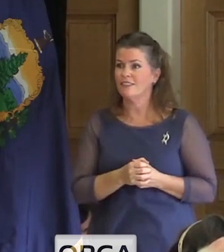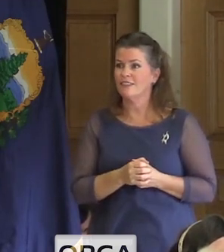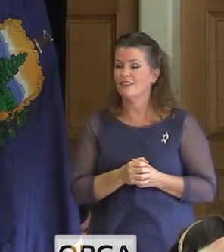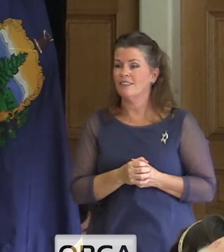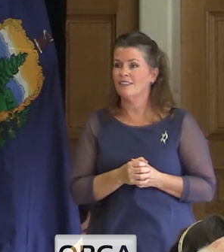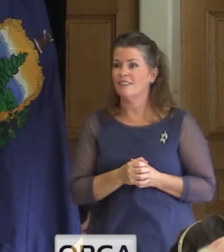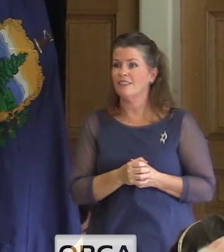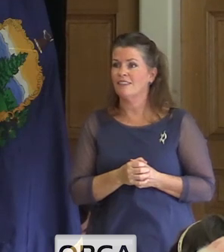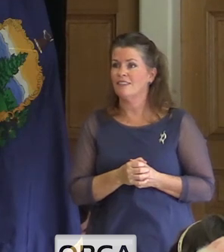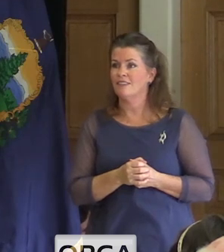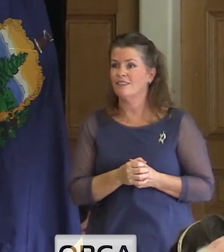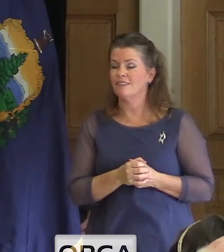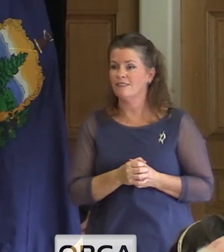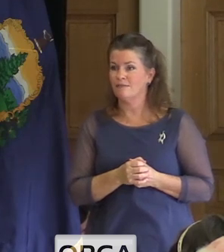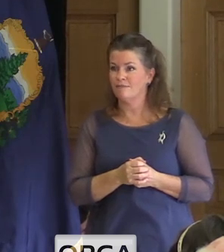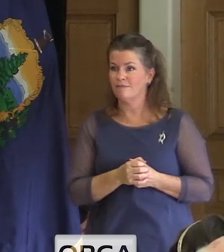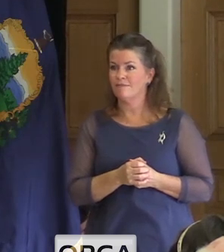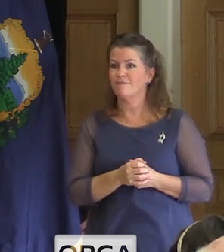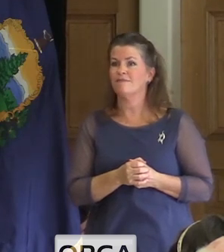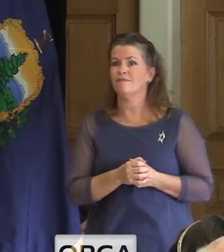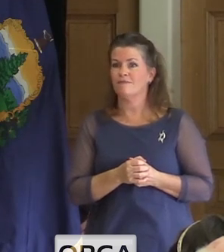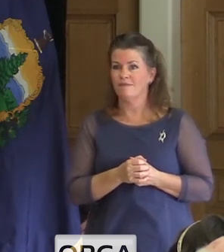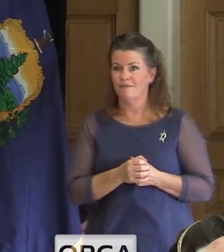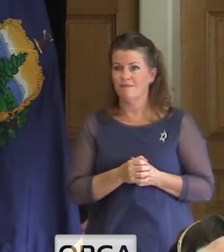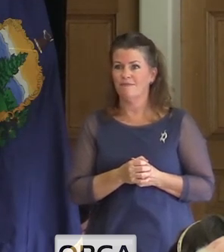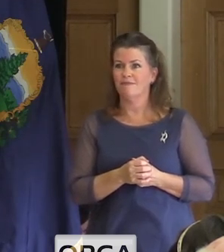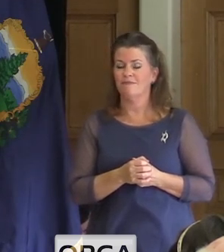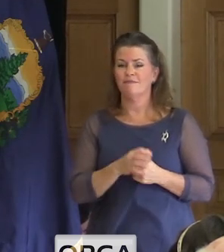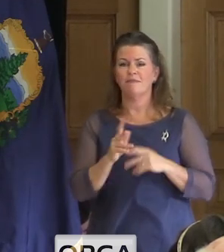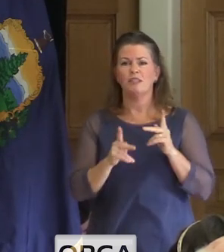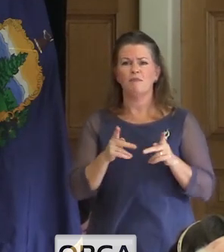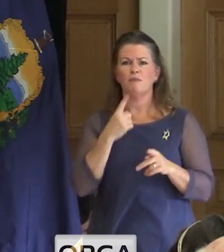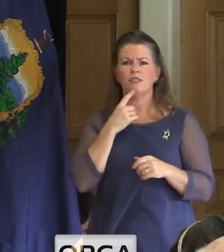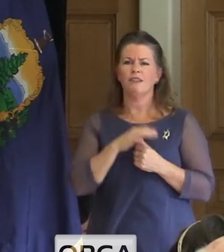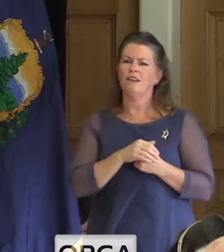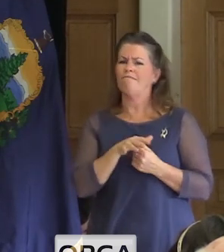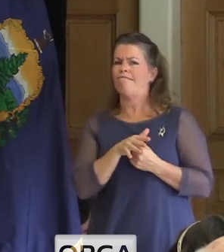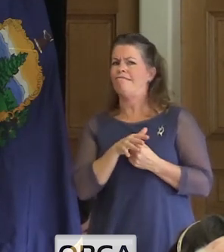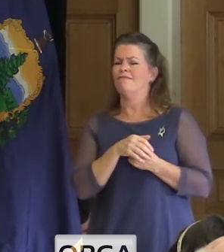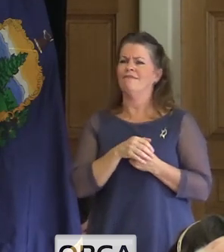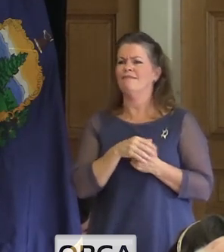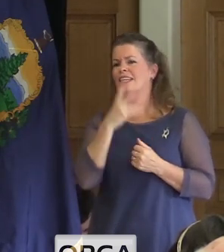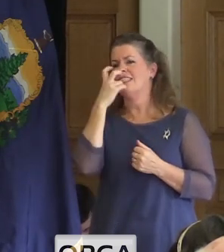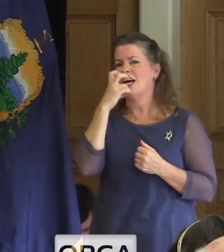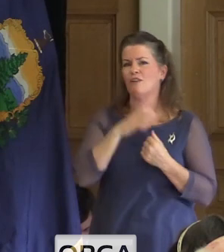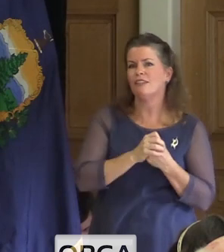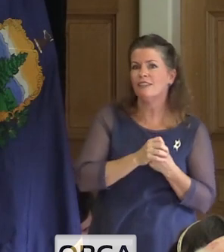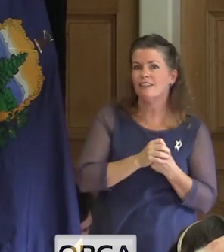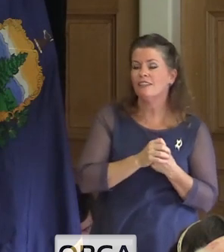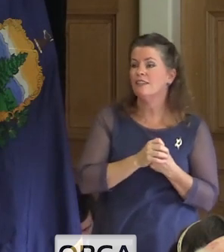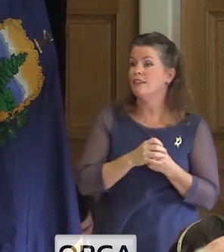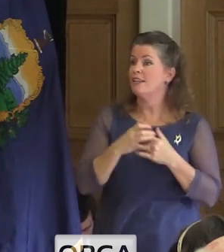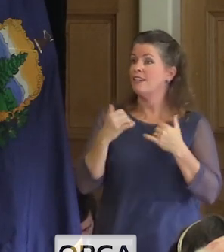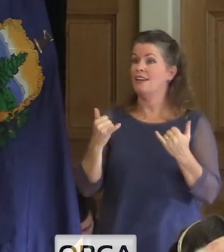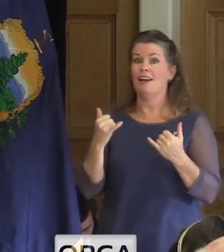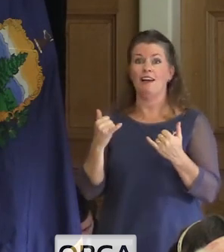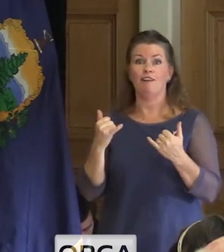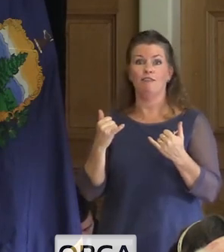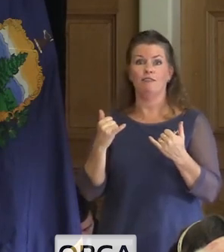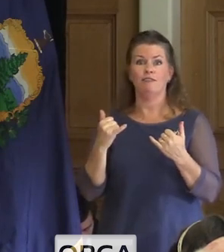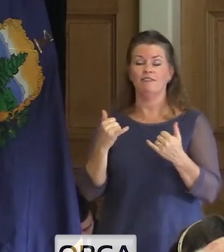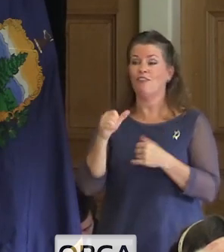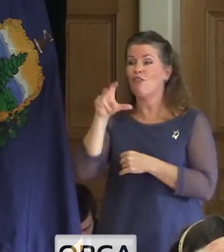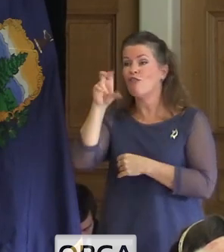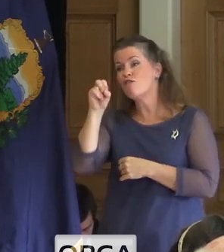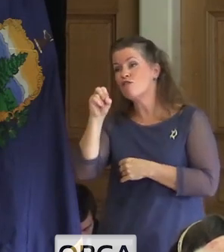$15 an hour minimum wage, only had a few co-sponsors. Now we have 30